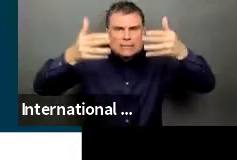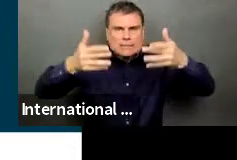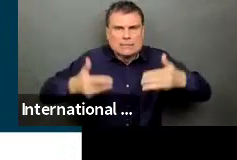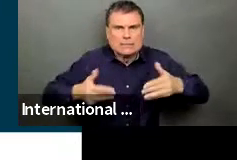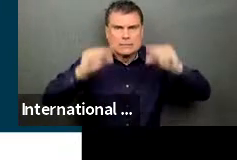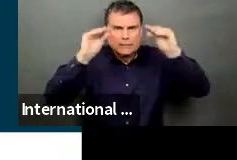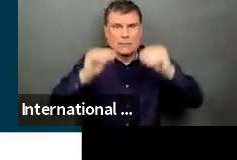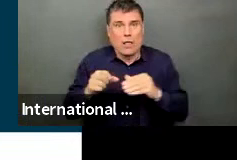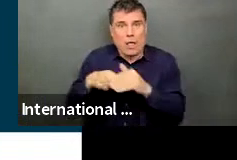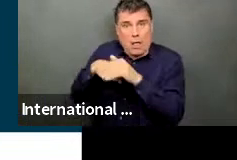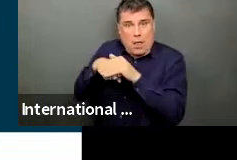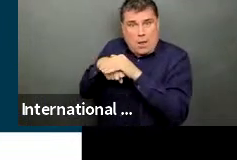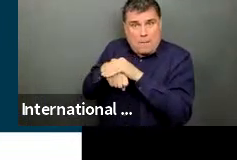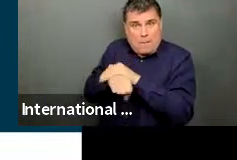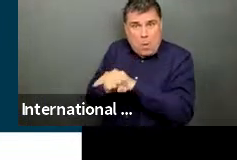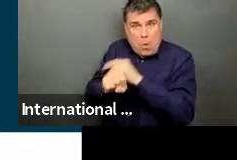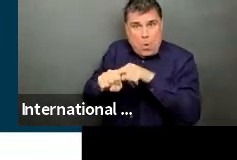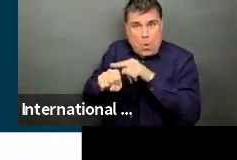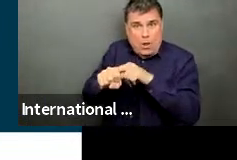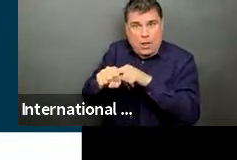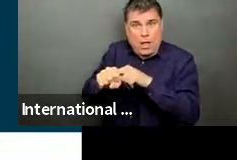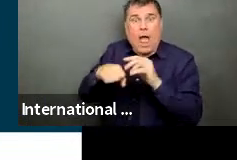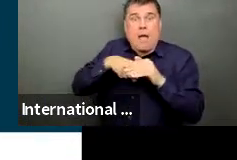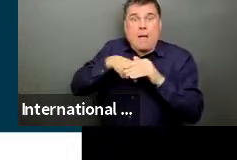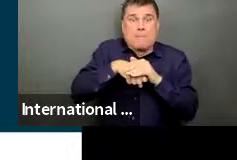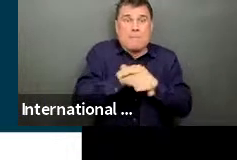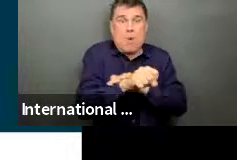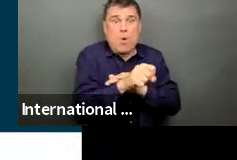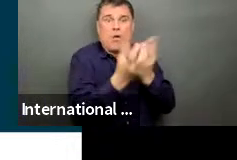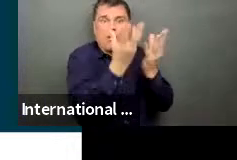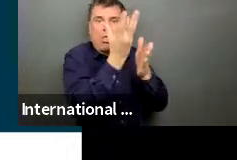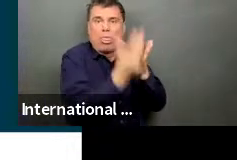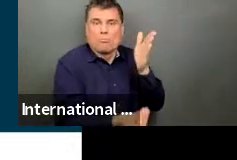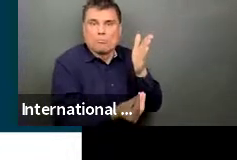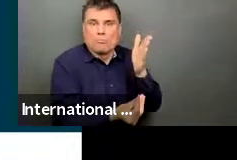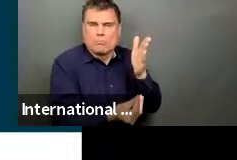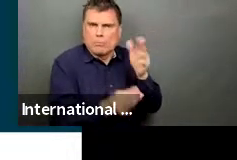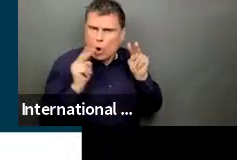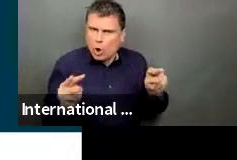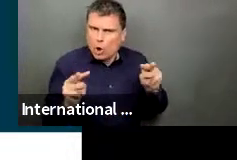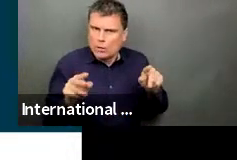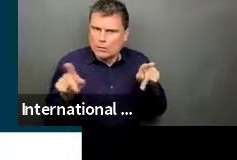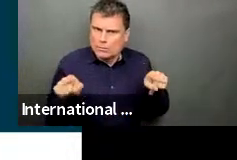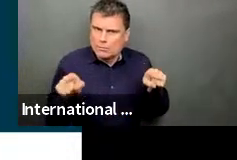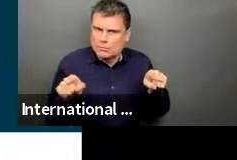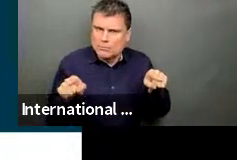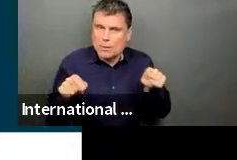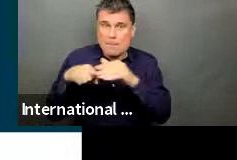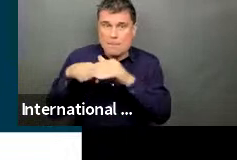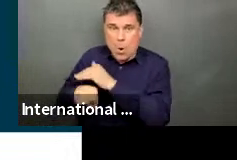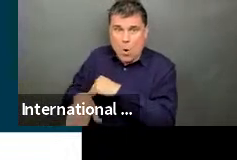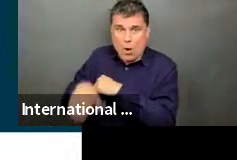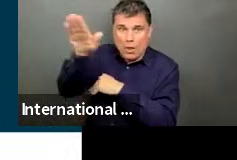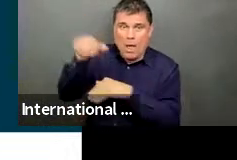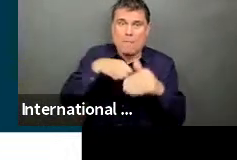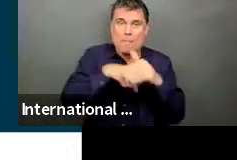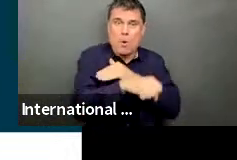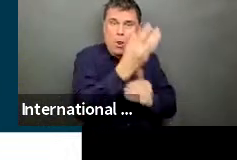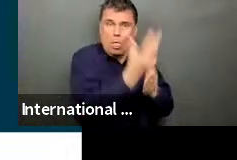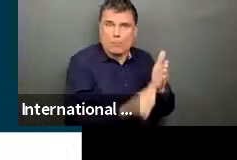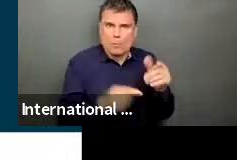the evolution. And finally, we need to share broadly across countries the best practices